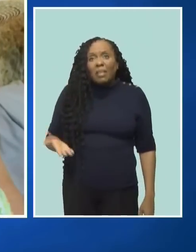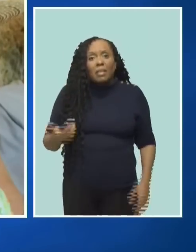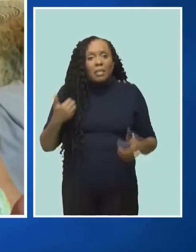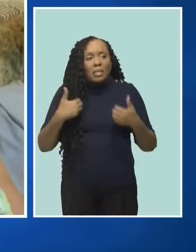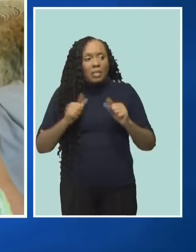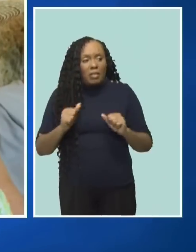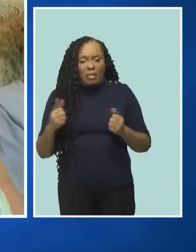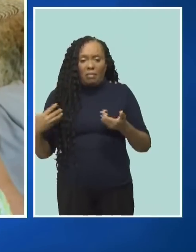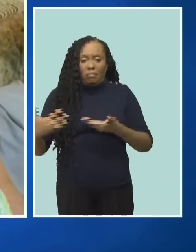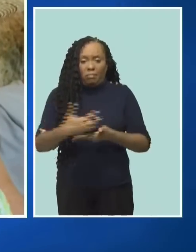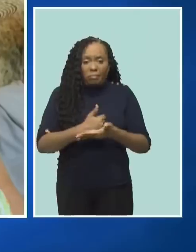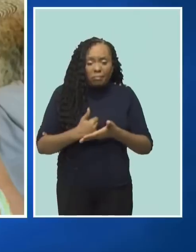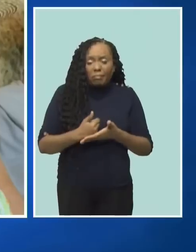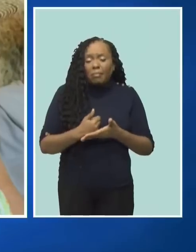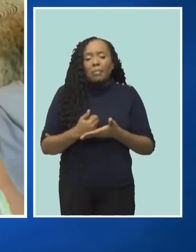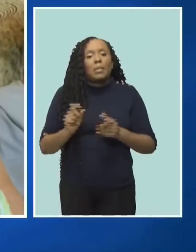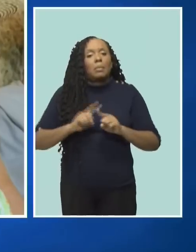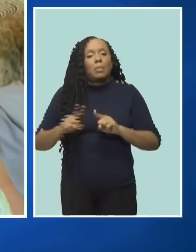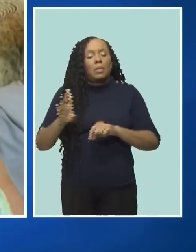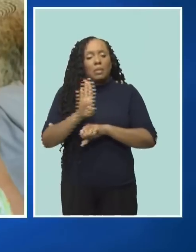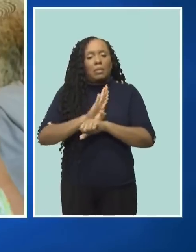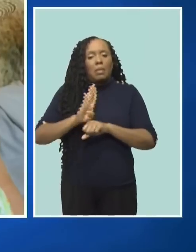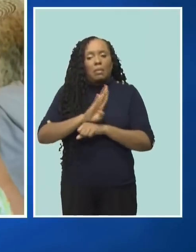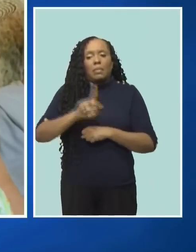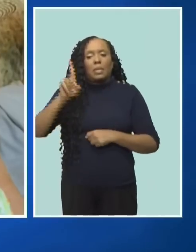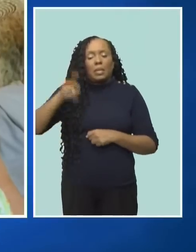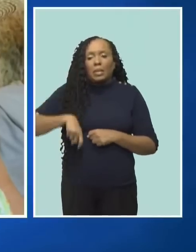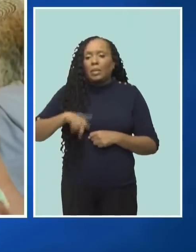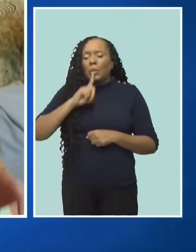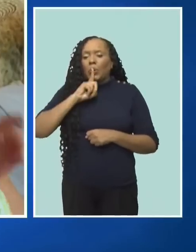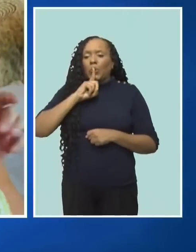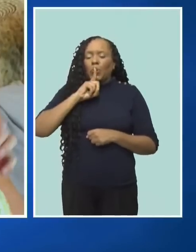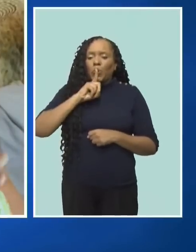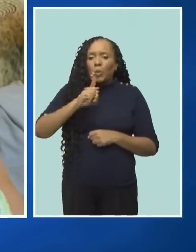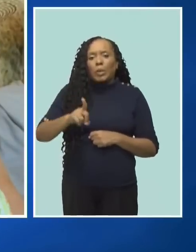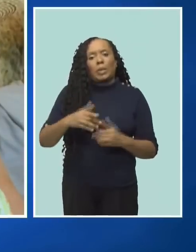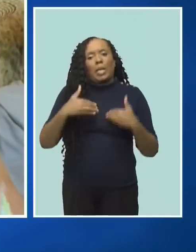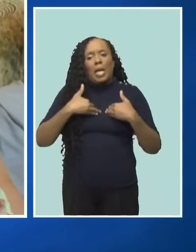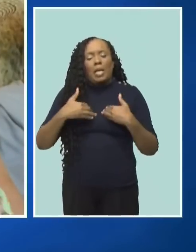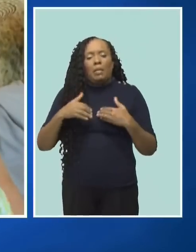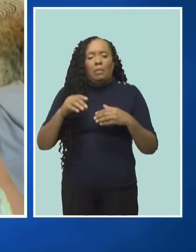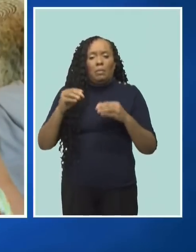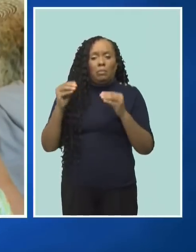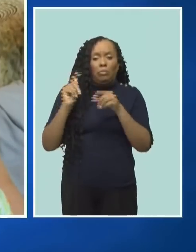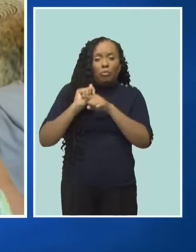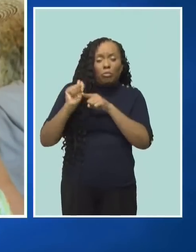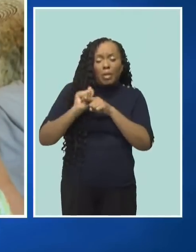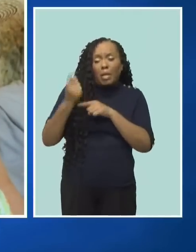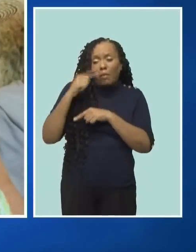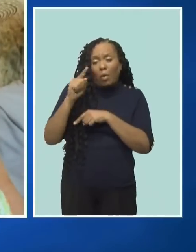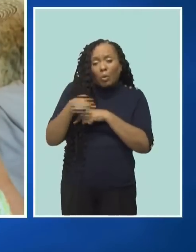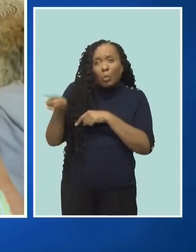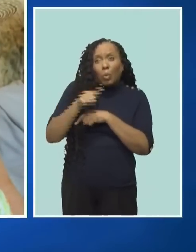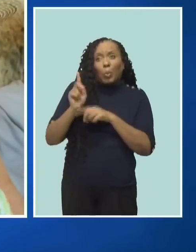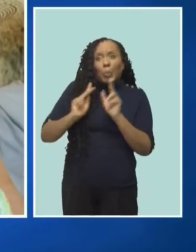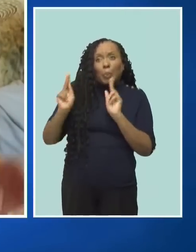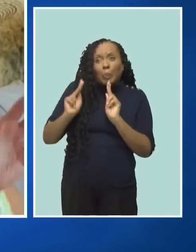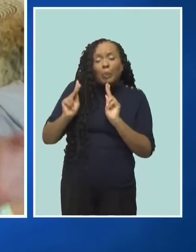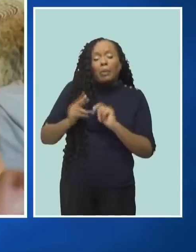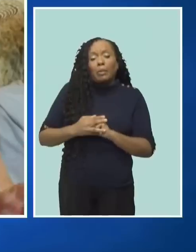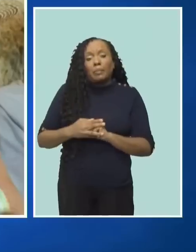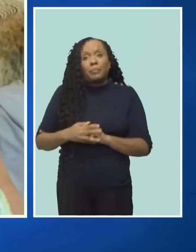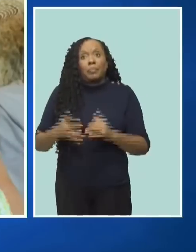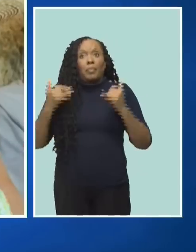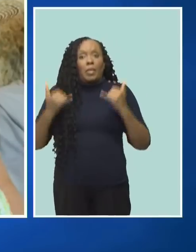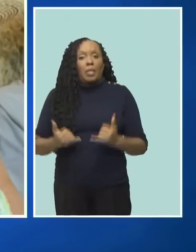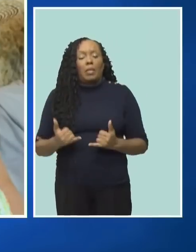trying to make a living. But Barbados needs something. And through now joining with this